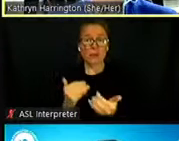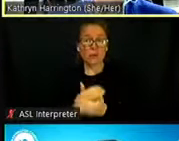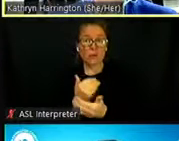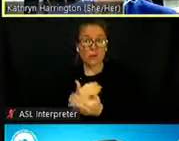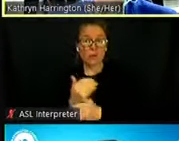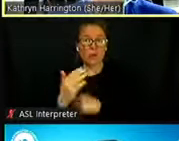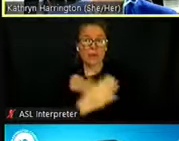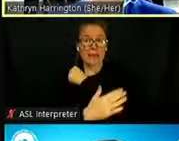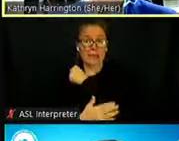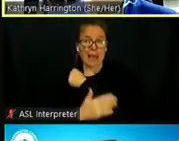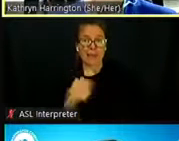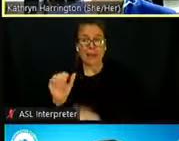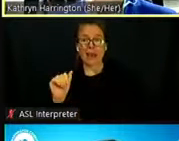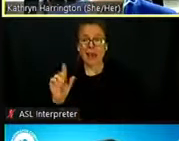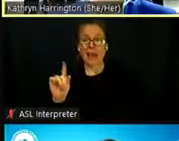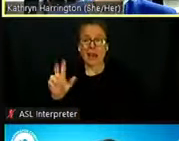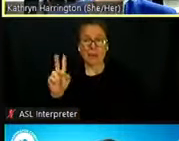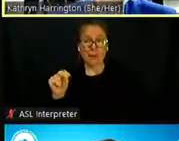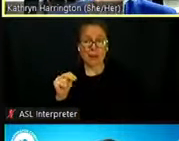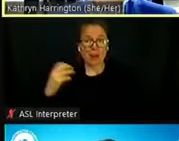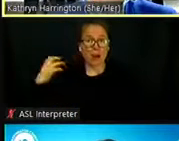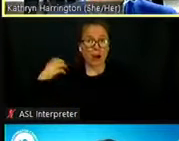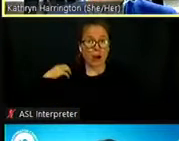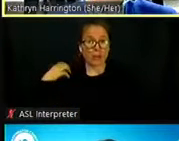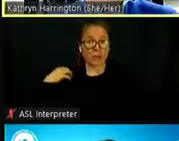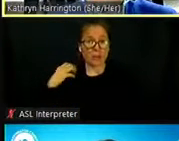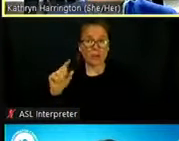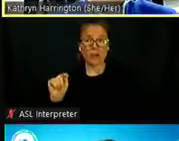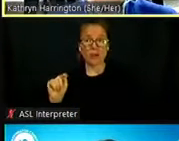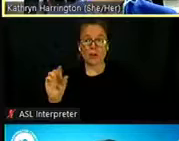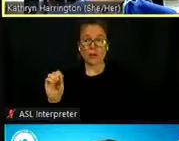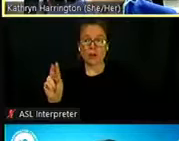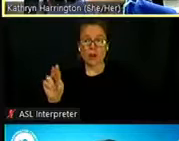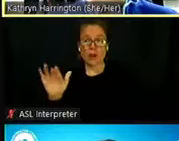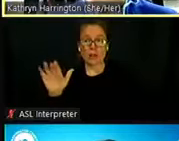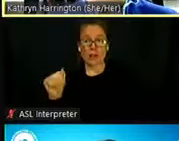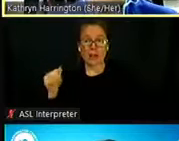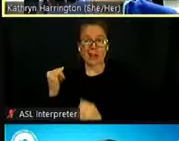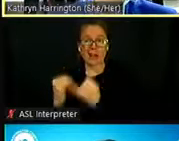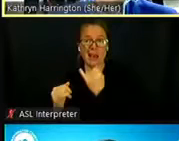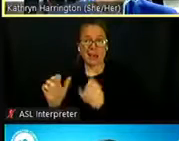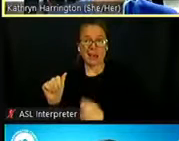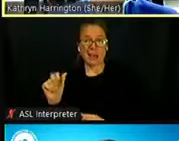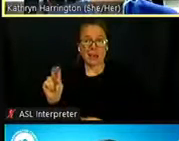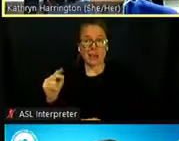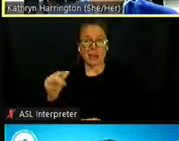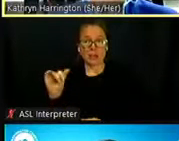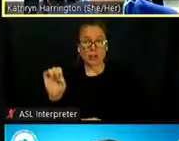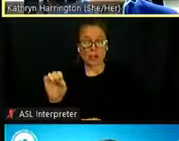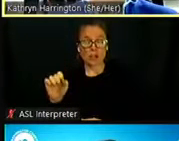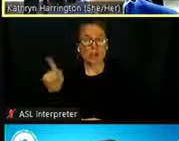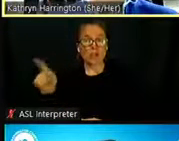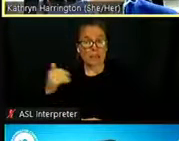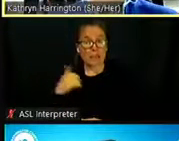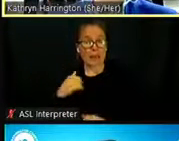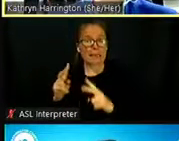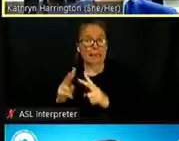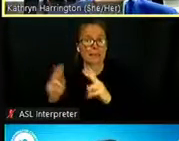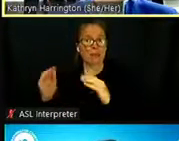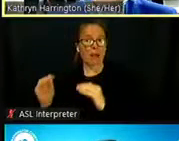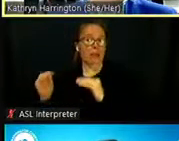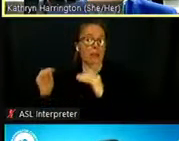administrative officer, Tanya Angie. She brings to us a different level of